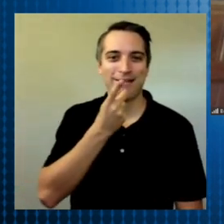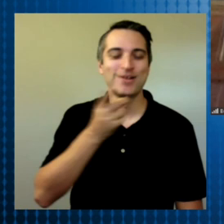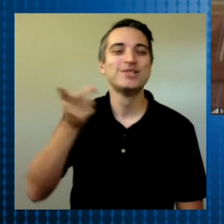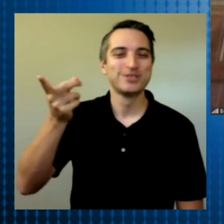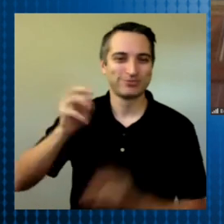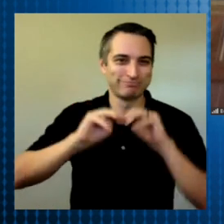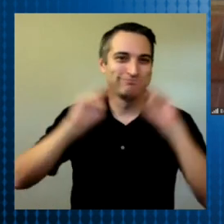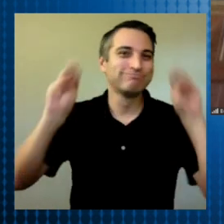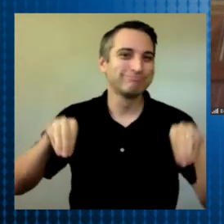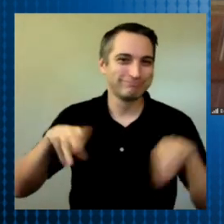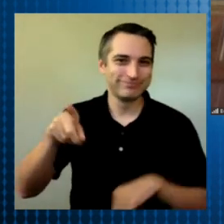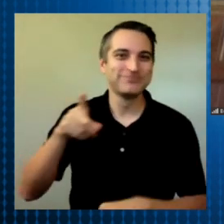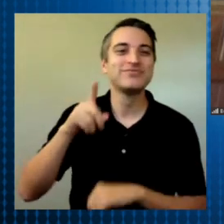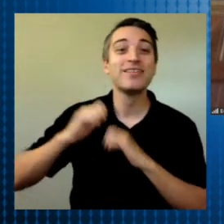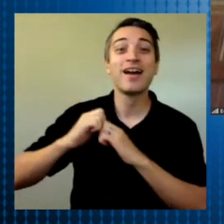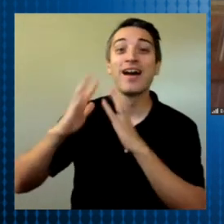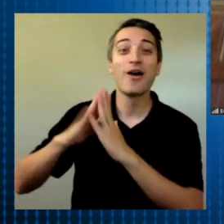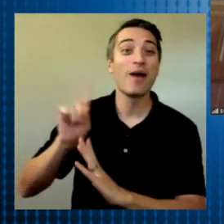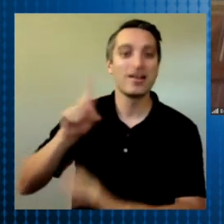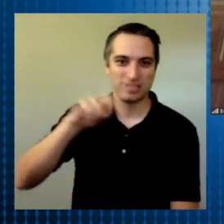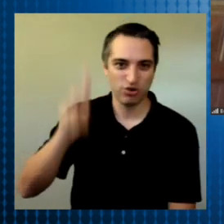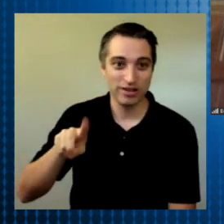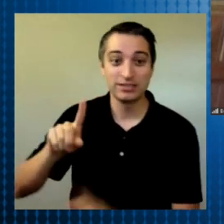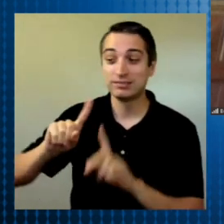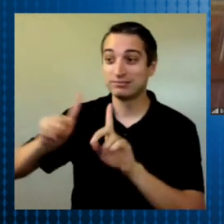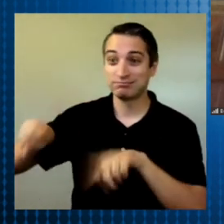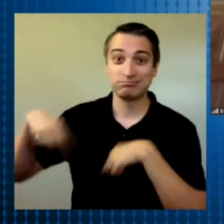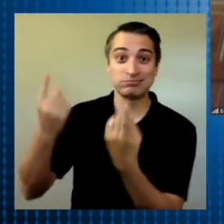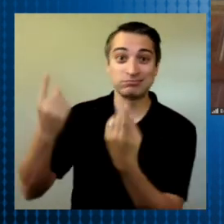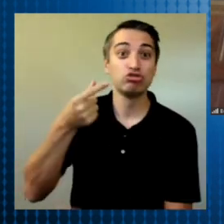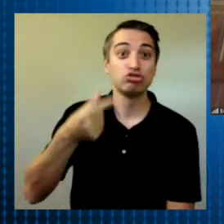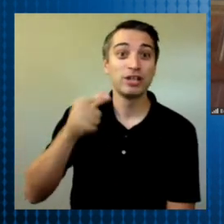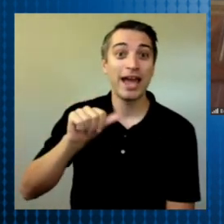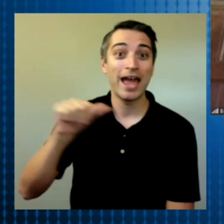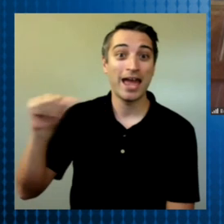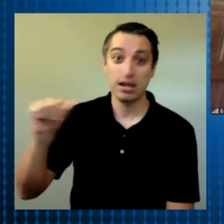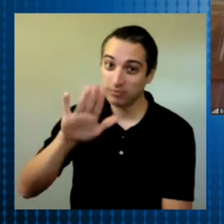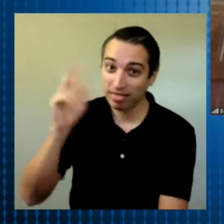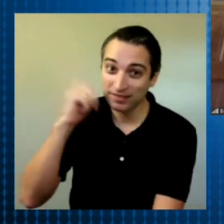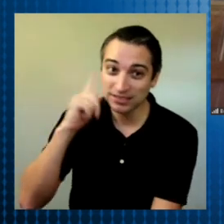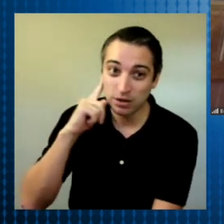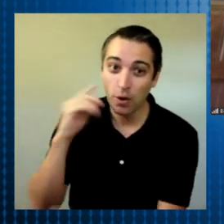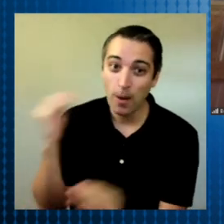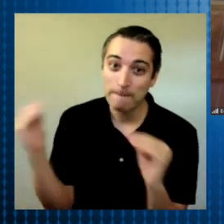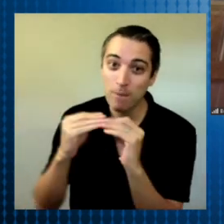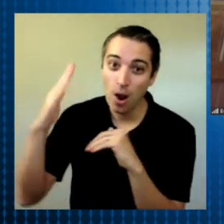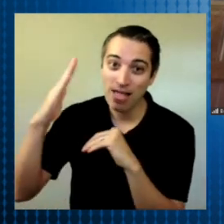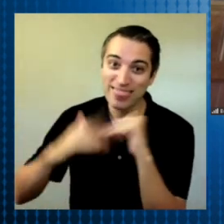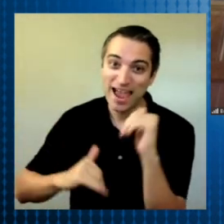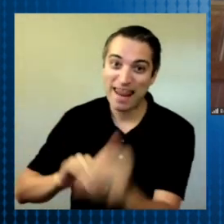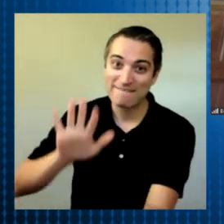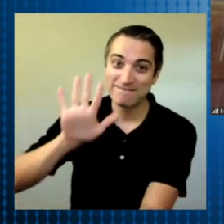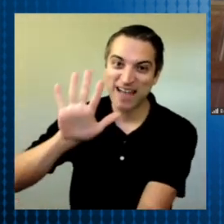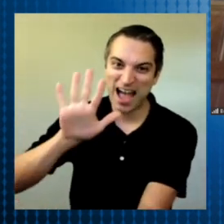And since its founding in 1989, GAA has generated, listen to this, more than